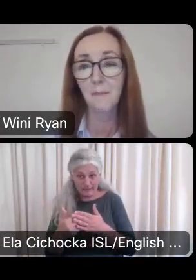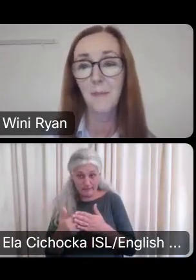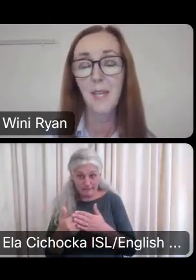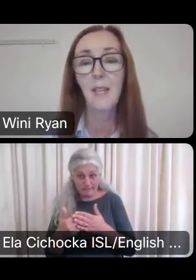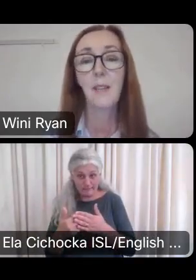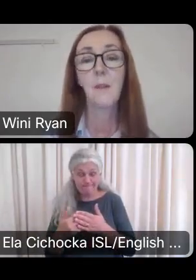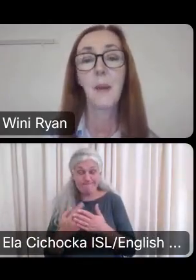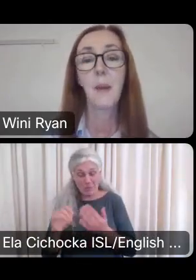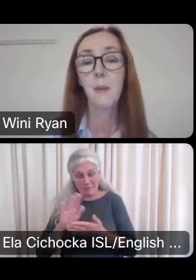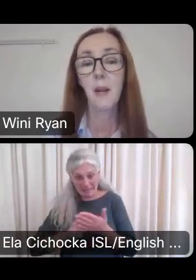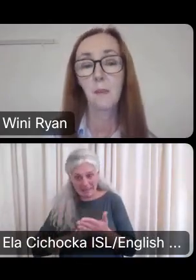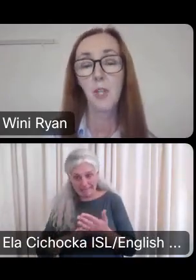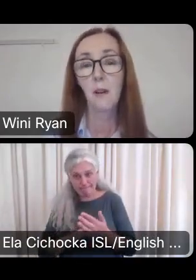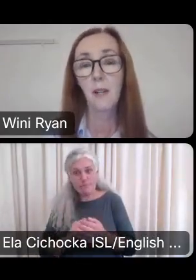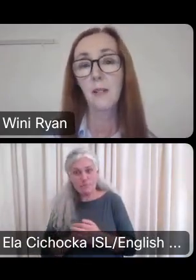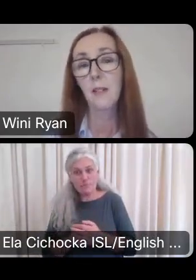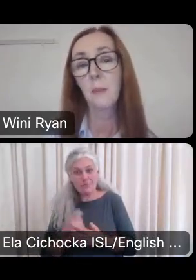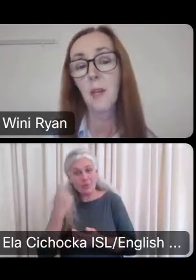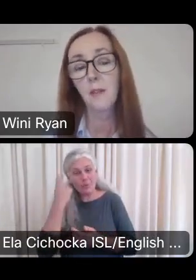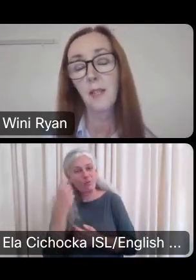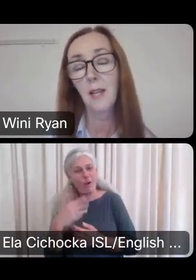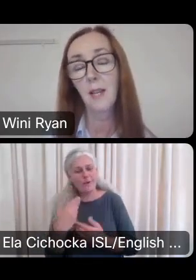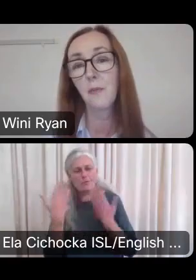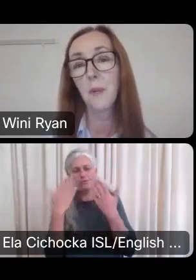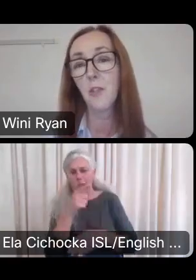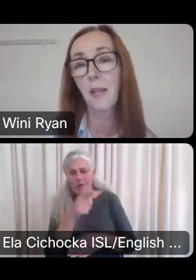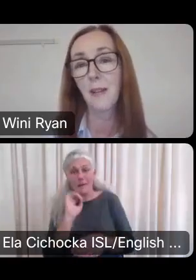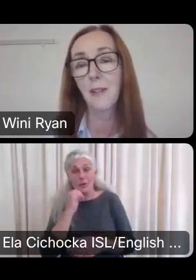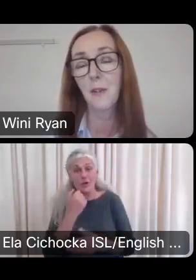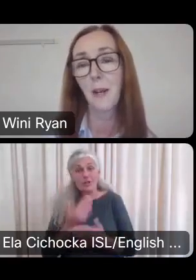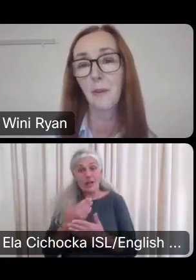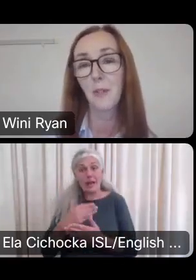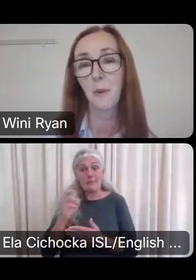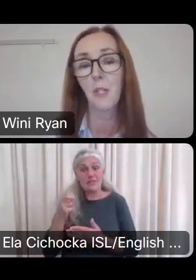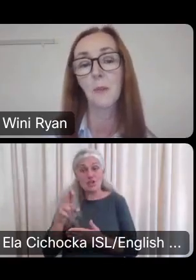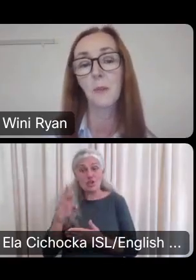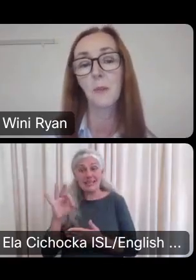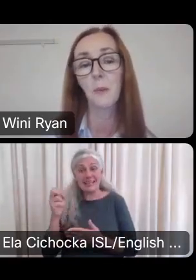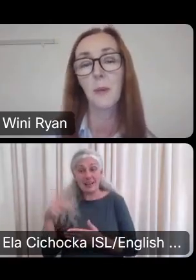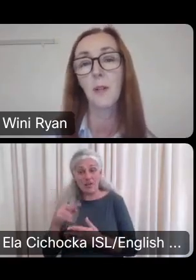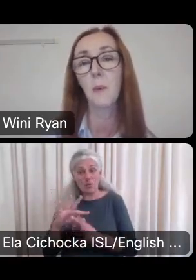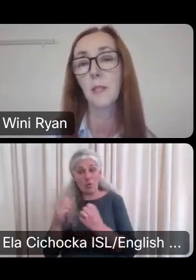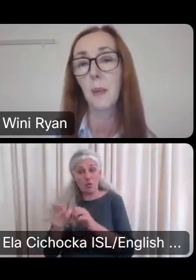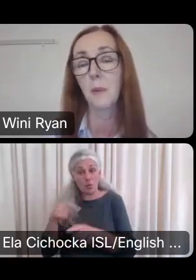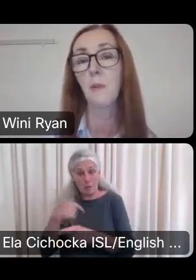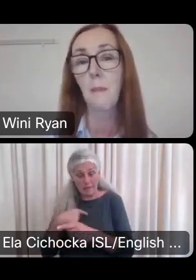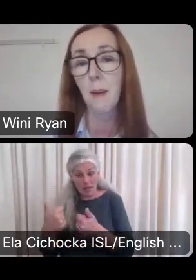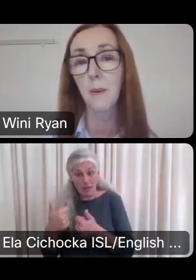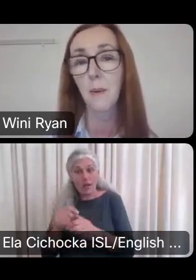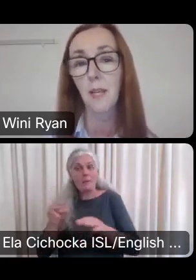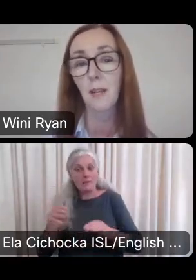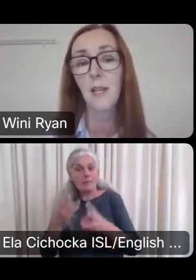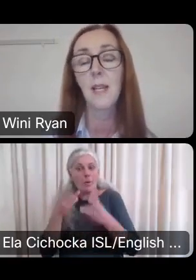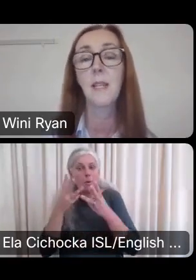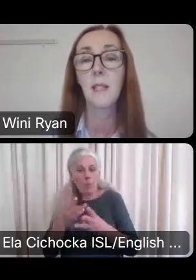miss him. You may wonder why I'm sharing it, and it's because I've learned from Peter Gillen, who runs the workshops with me. When Peter wants people to remember